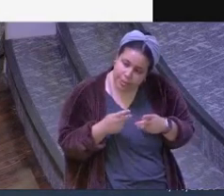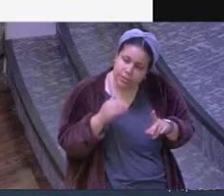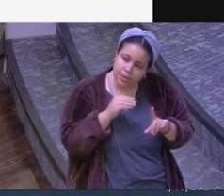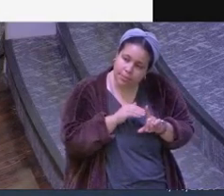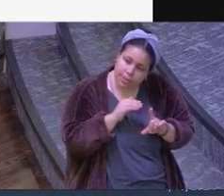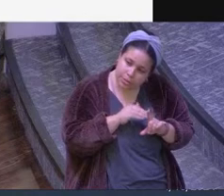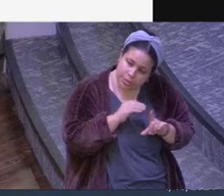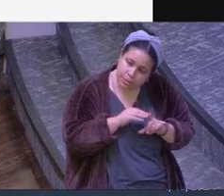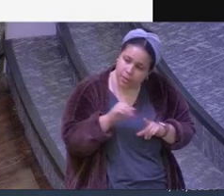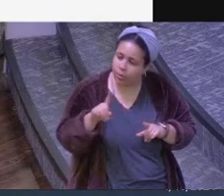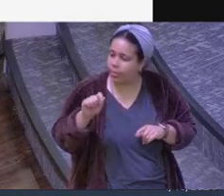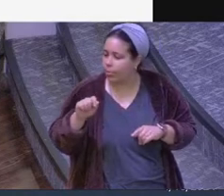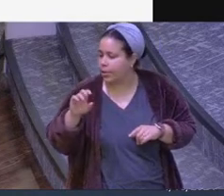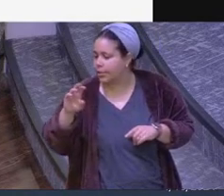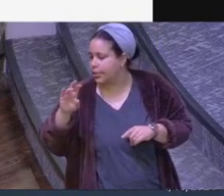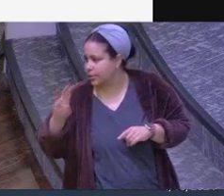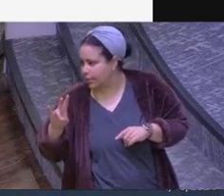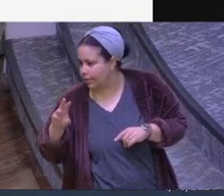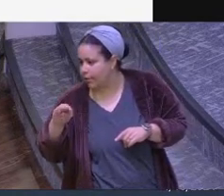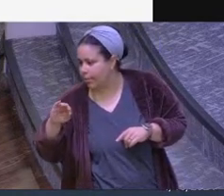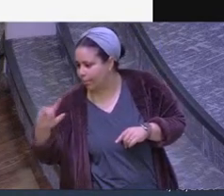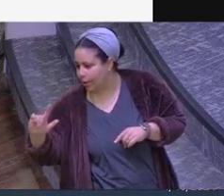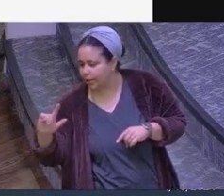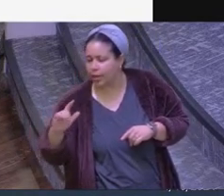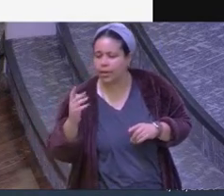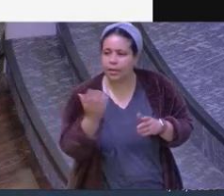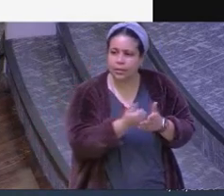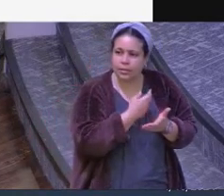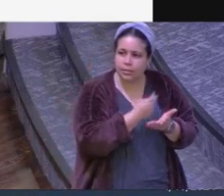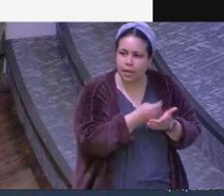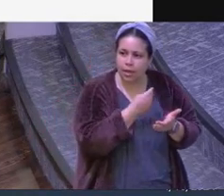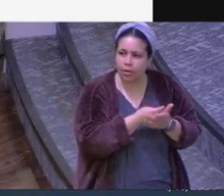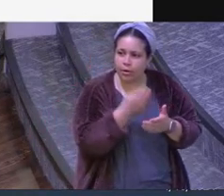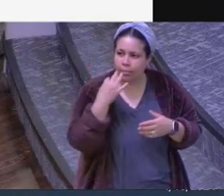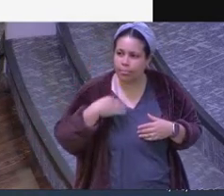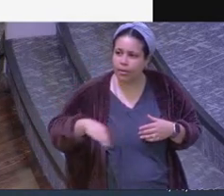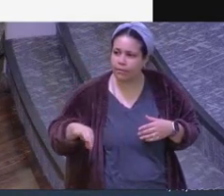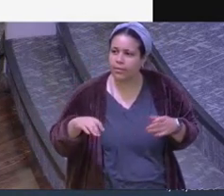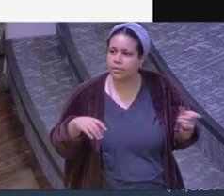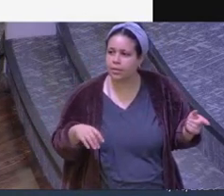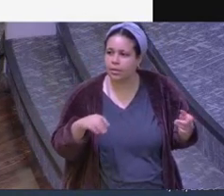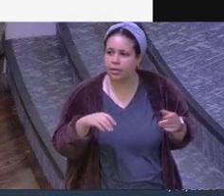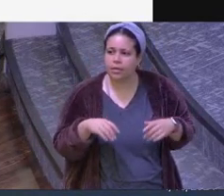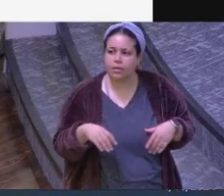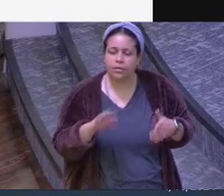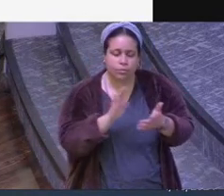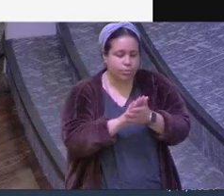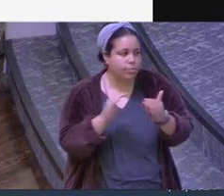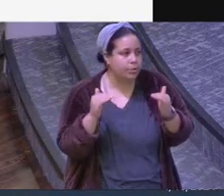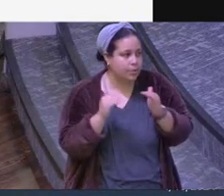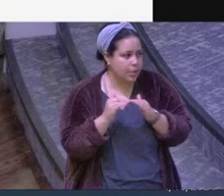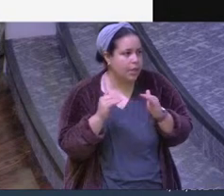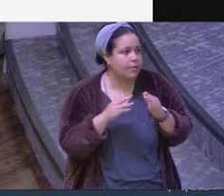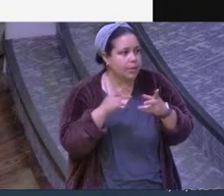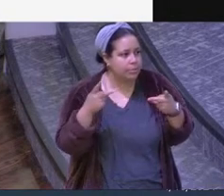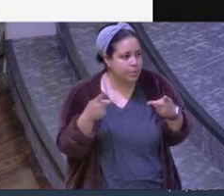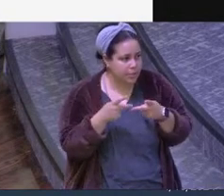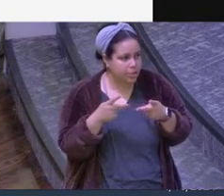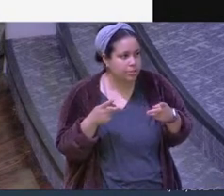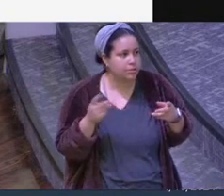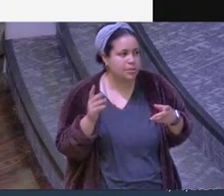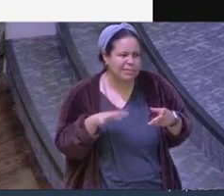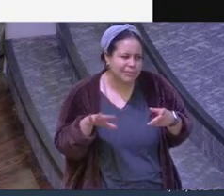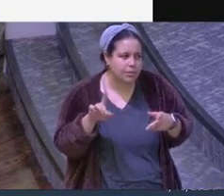about $1.7 million, that's salary and benefits. ARPA school level positions, the 12 and a half positions I mentioned, that's